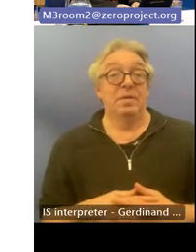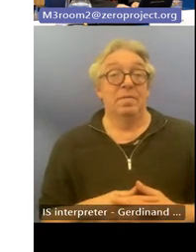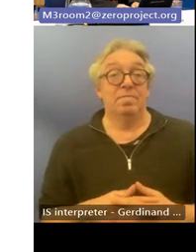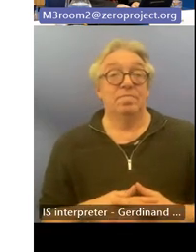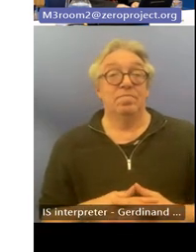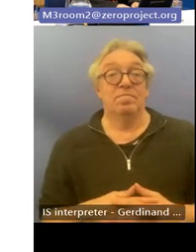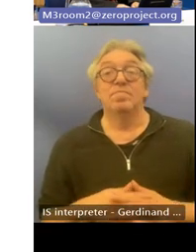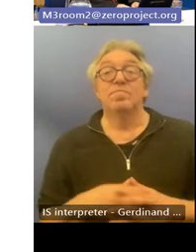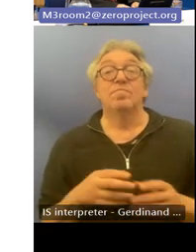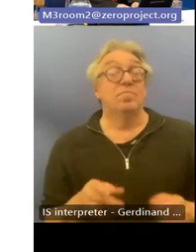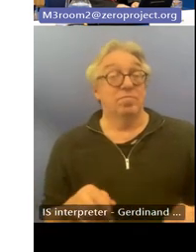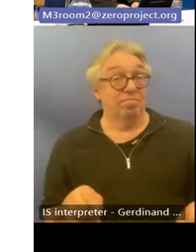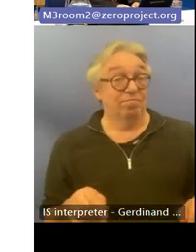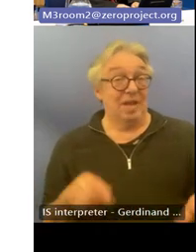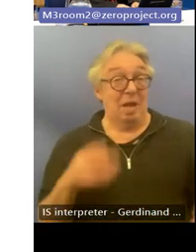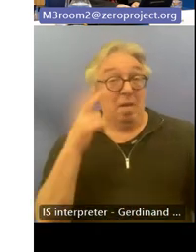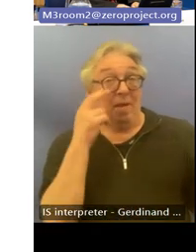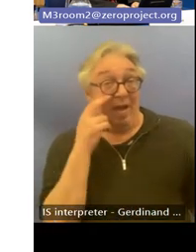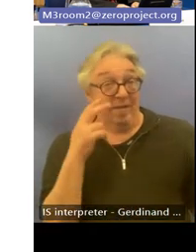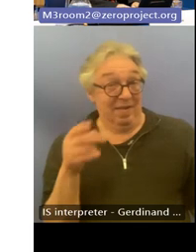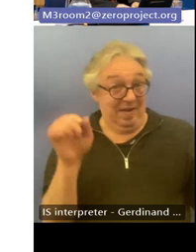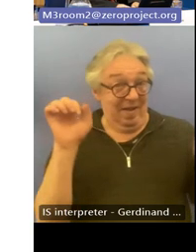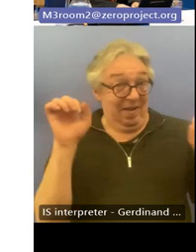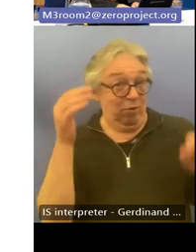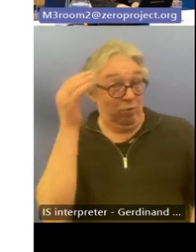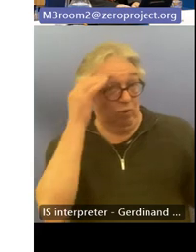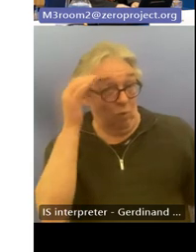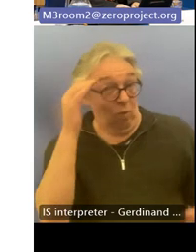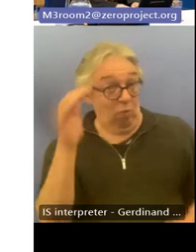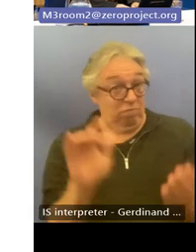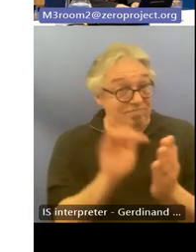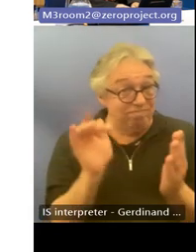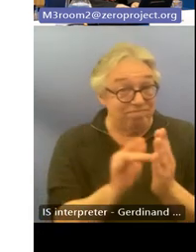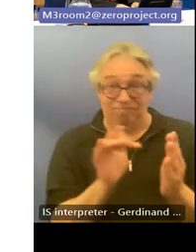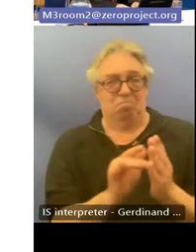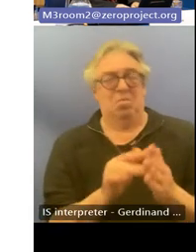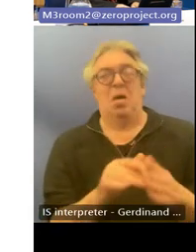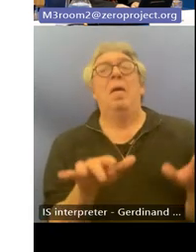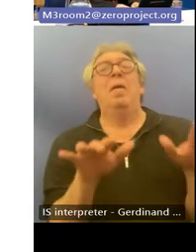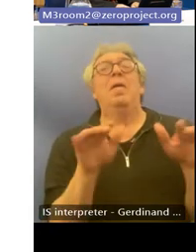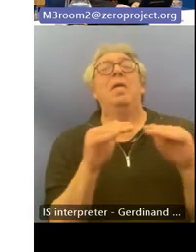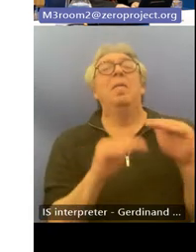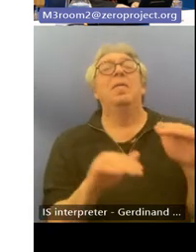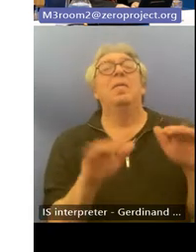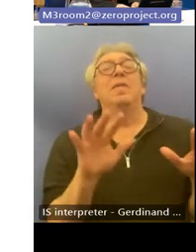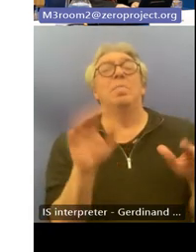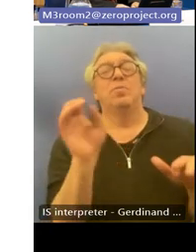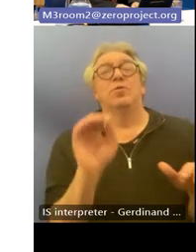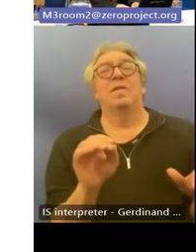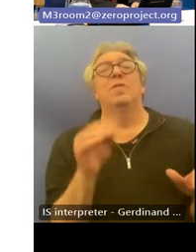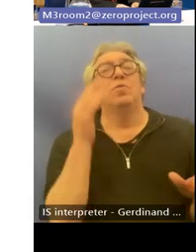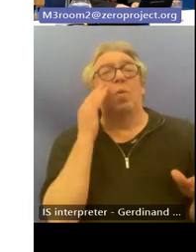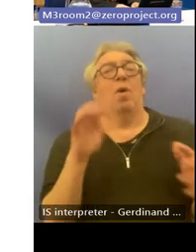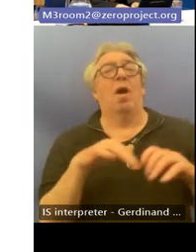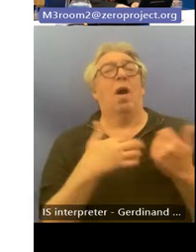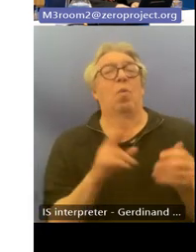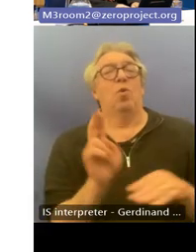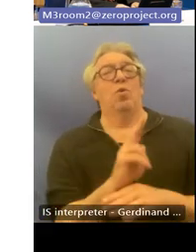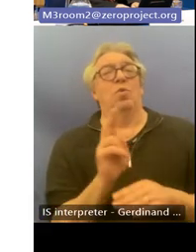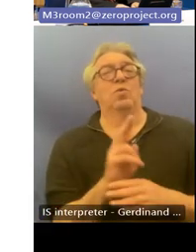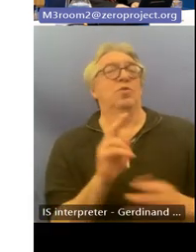a smartphone in terms of language barrier and, of course, financial difficulty. Therefore,